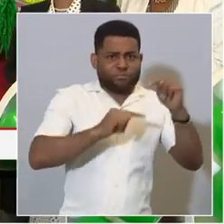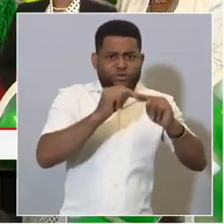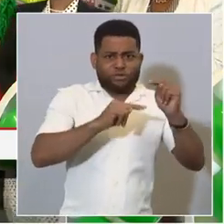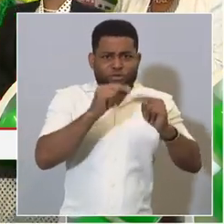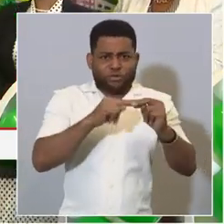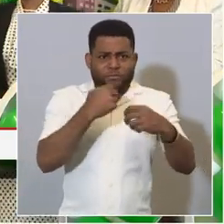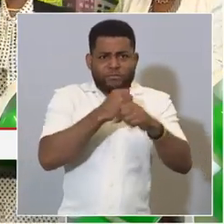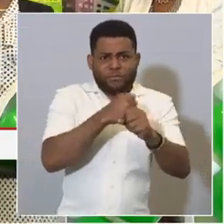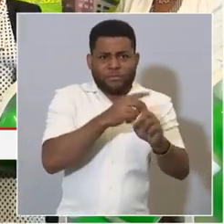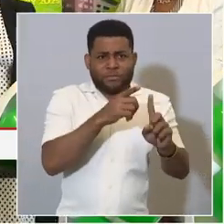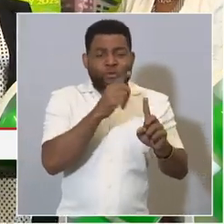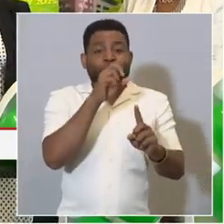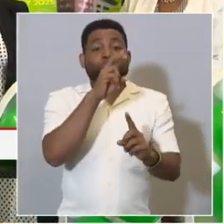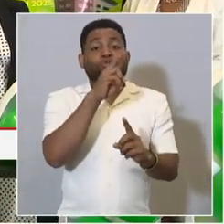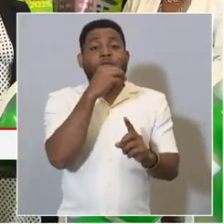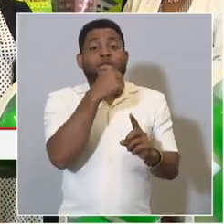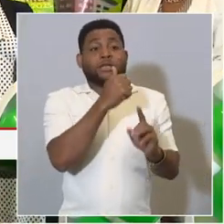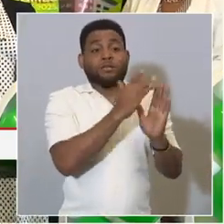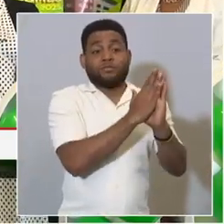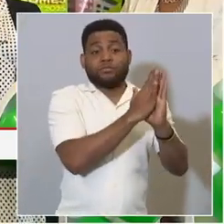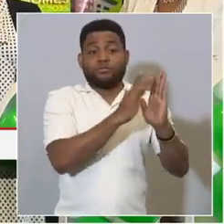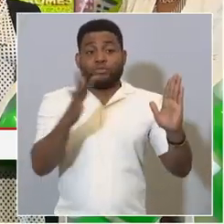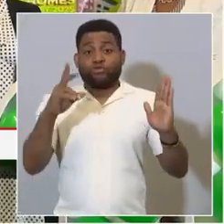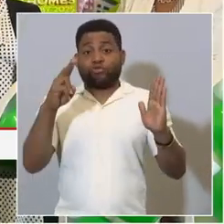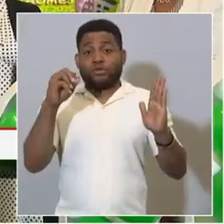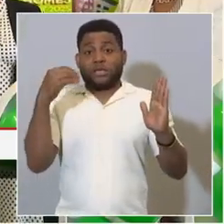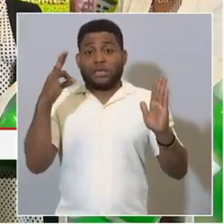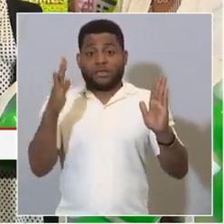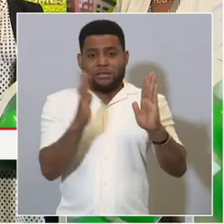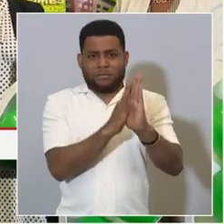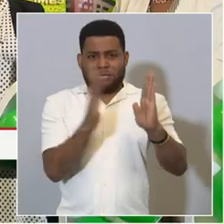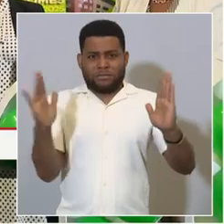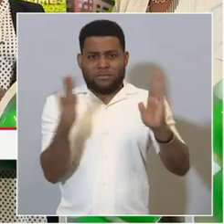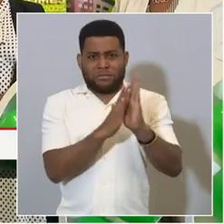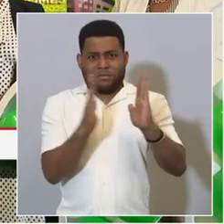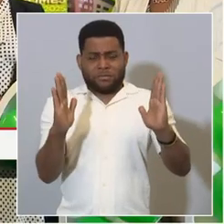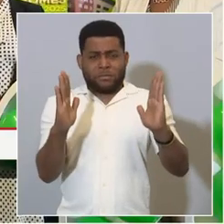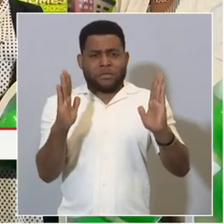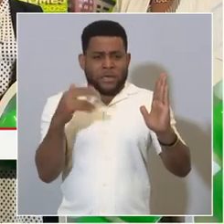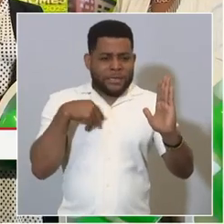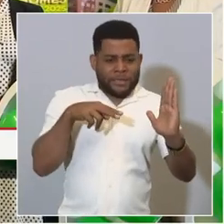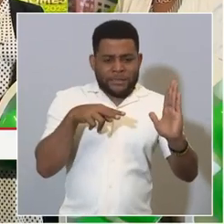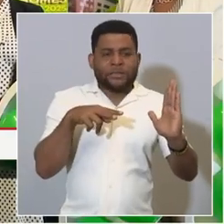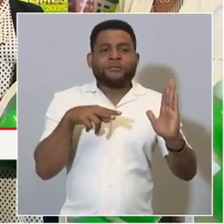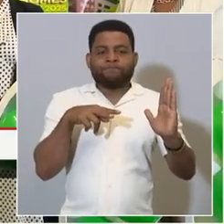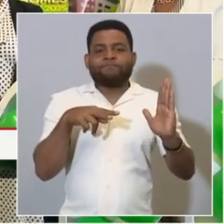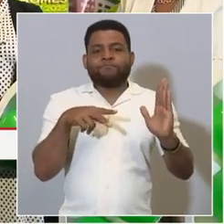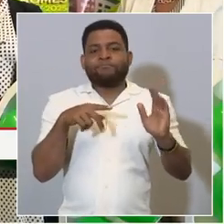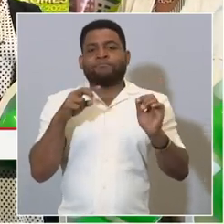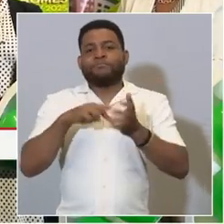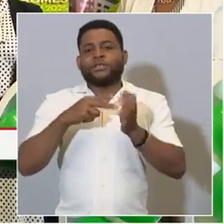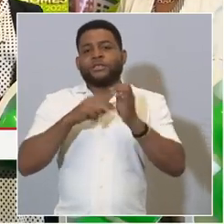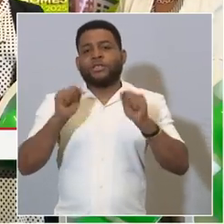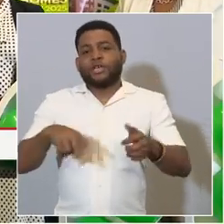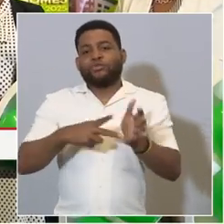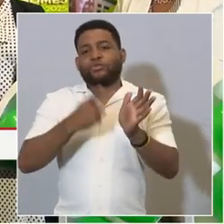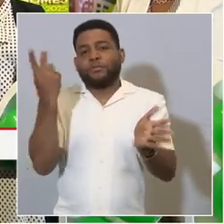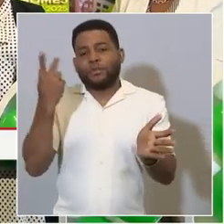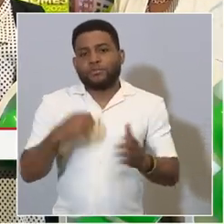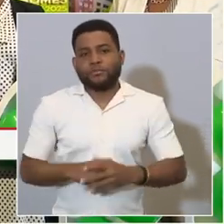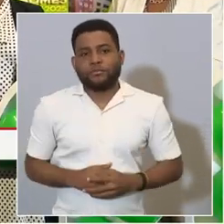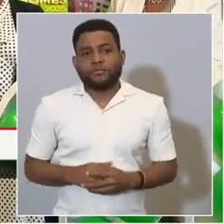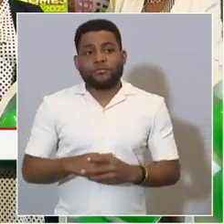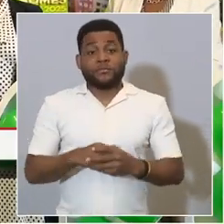we said that we can double that too. And that's why 5 years ago, we set the ambitious goal